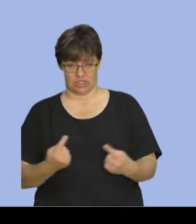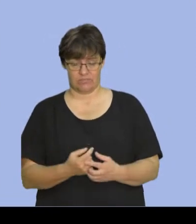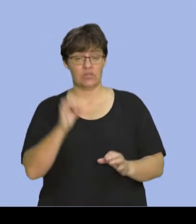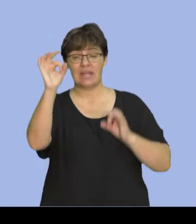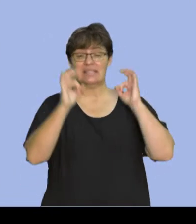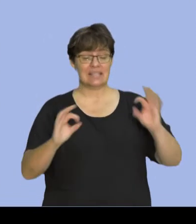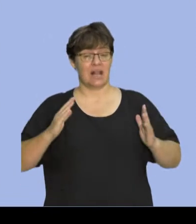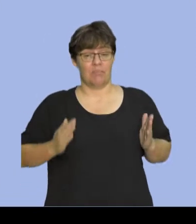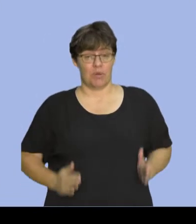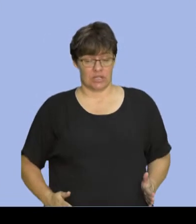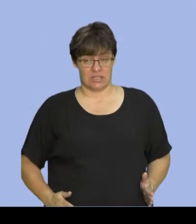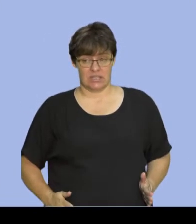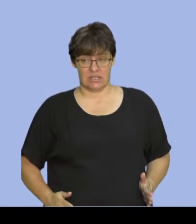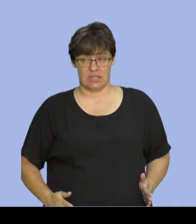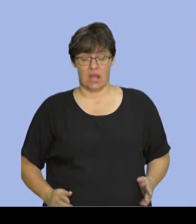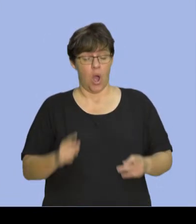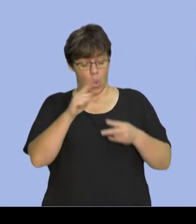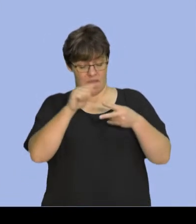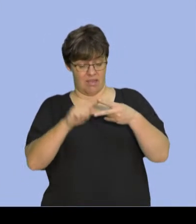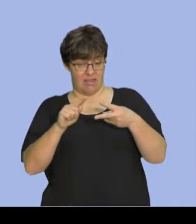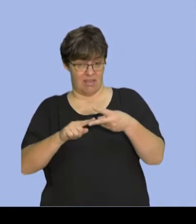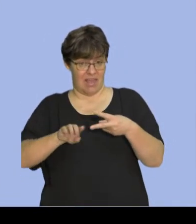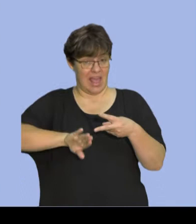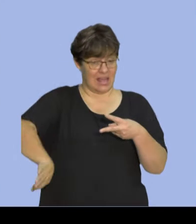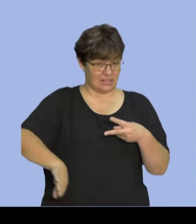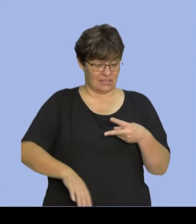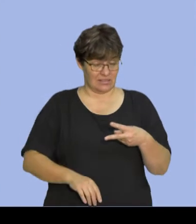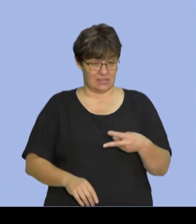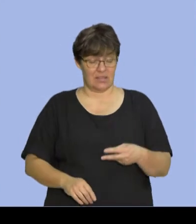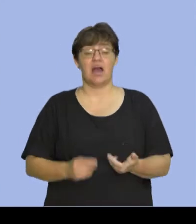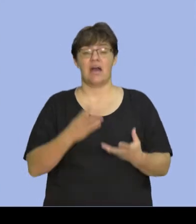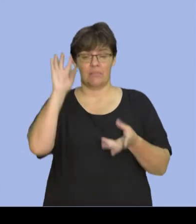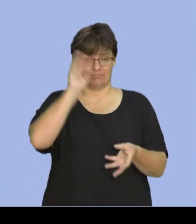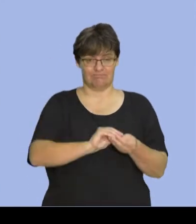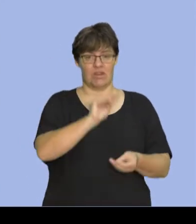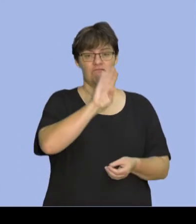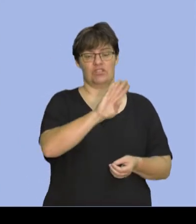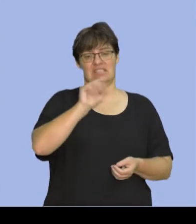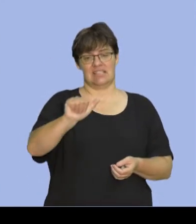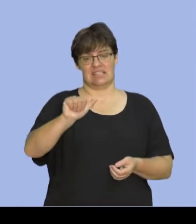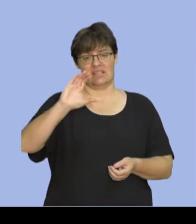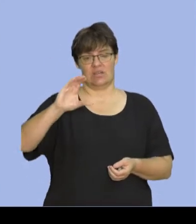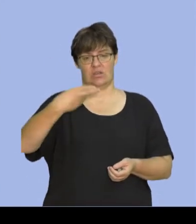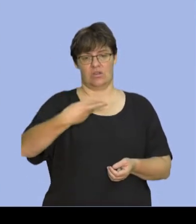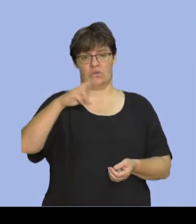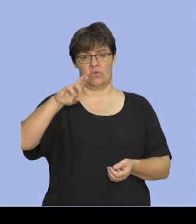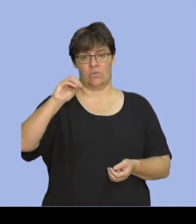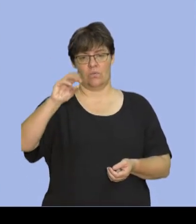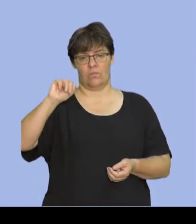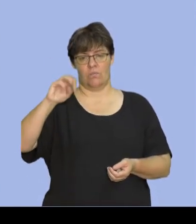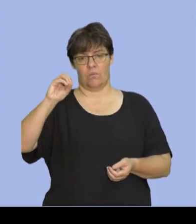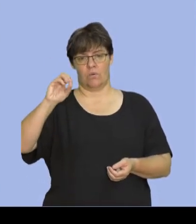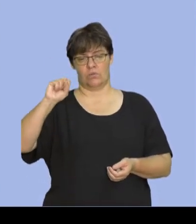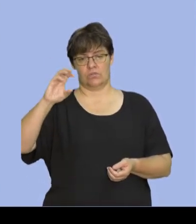body, excluding the egg and sperm, have 46 chromosomes. So essentially, there